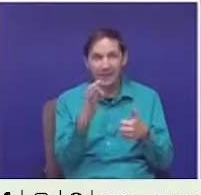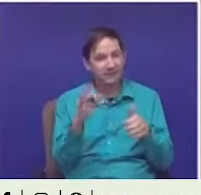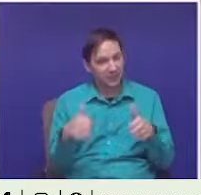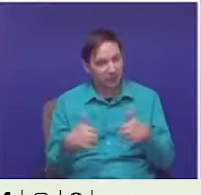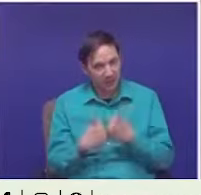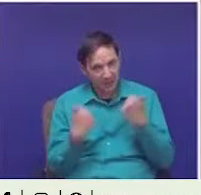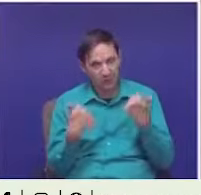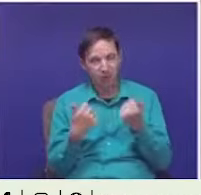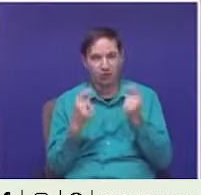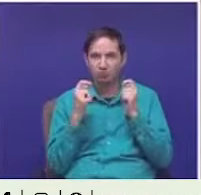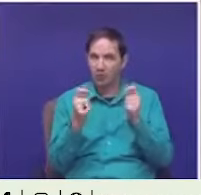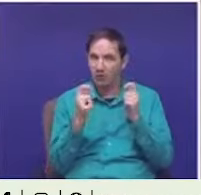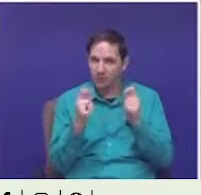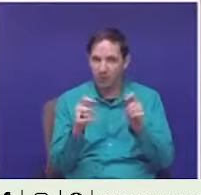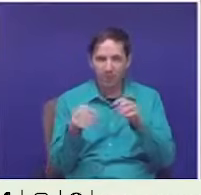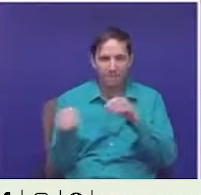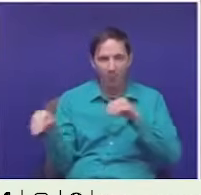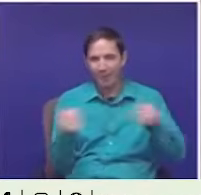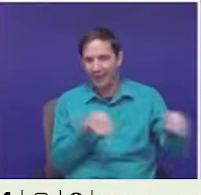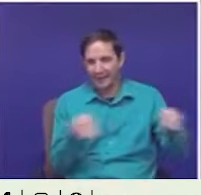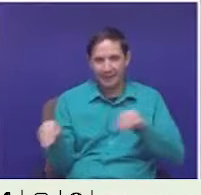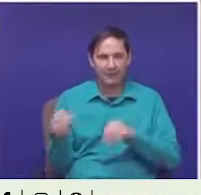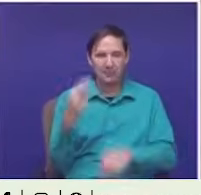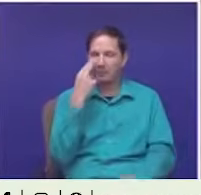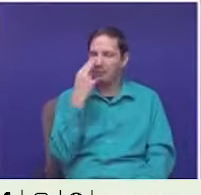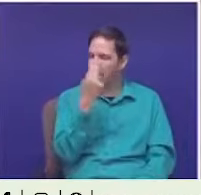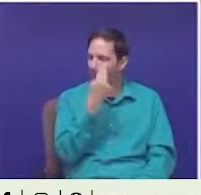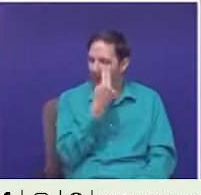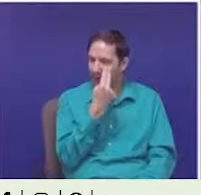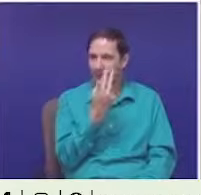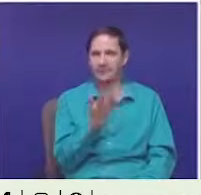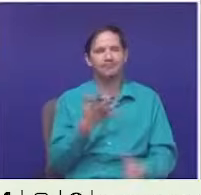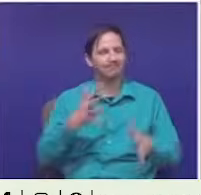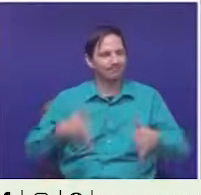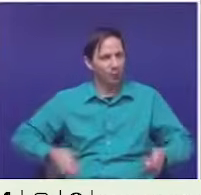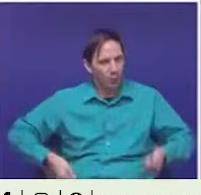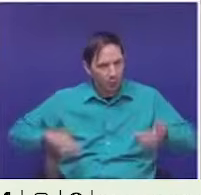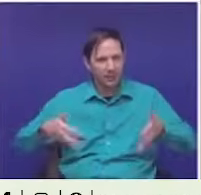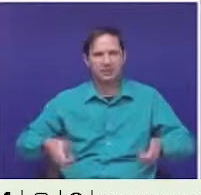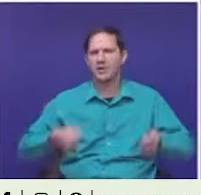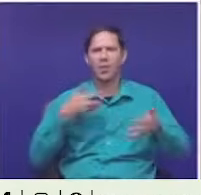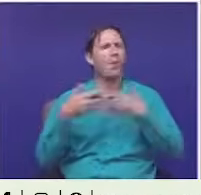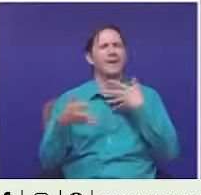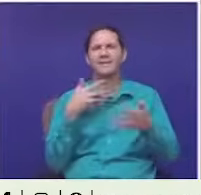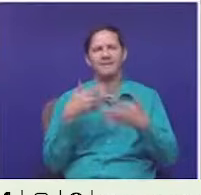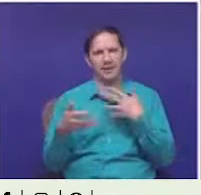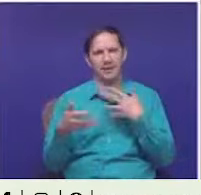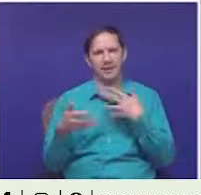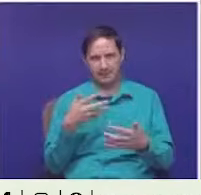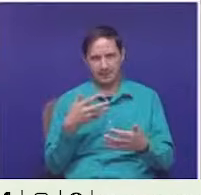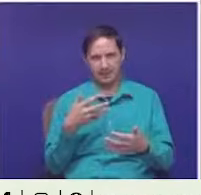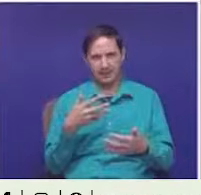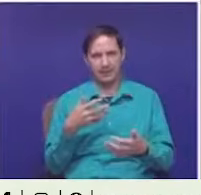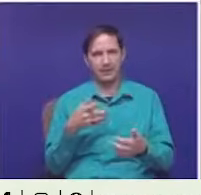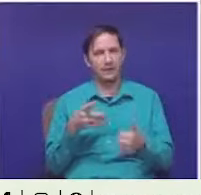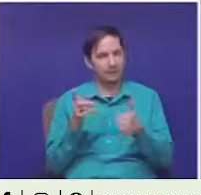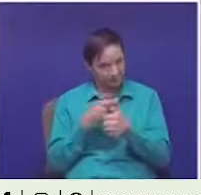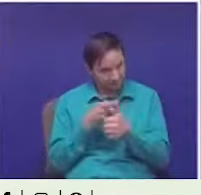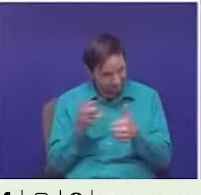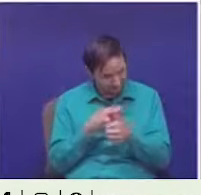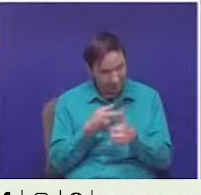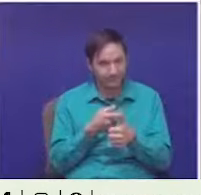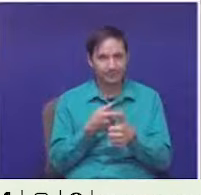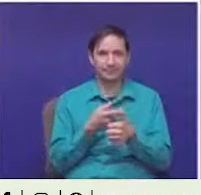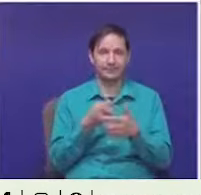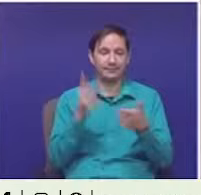in getting around of mobility, whether you are blind, whether you are in a wheelchair, whatever the case may be, number one criteria is there.